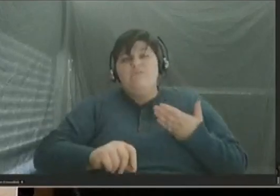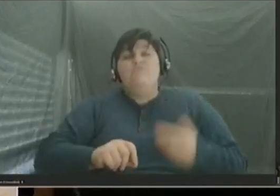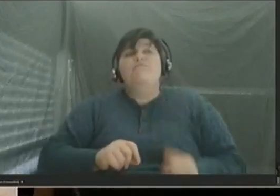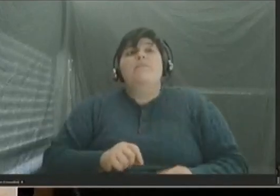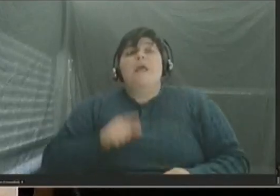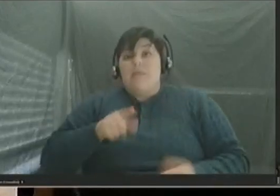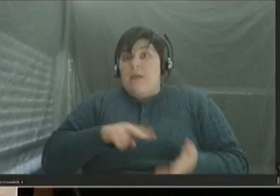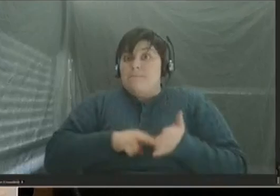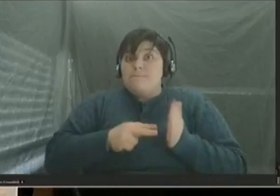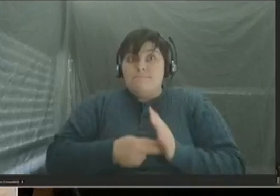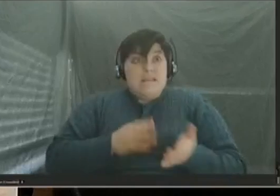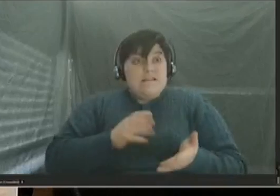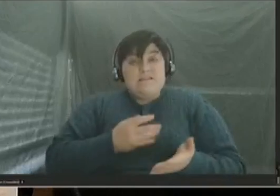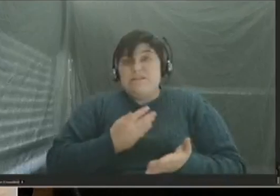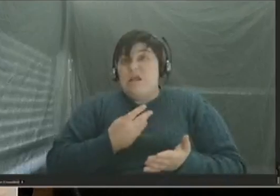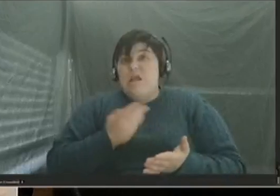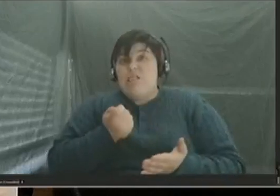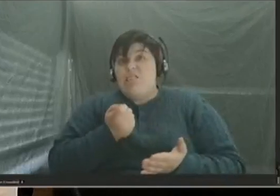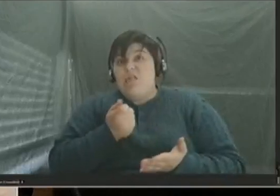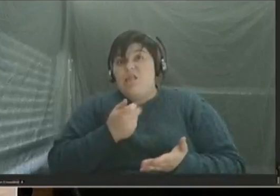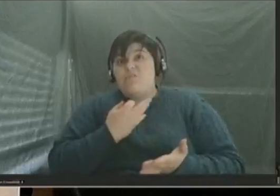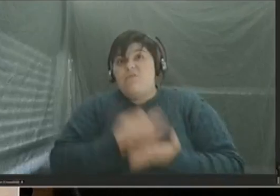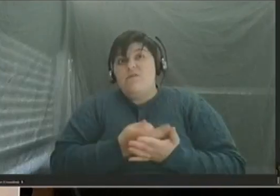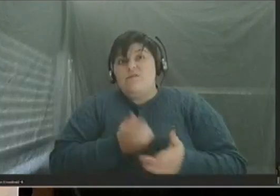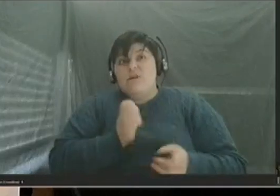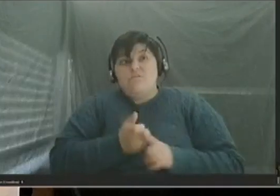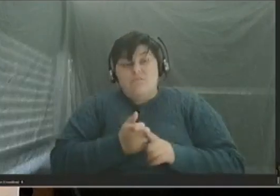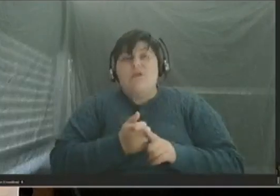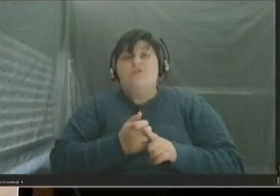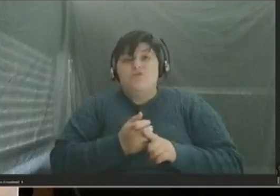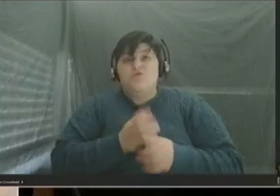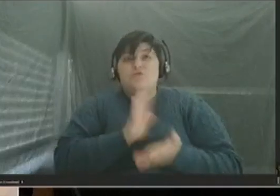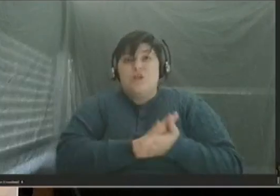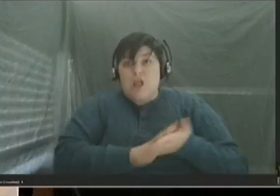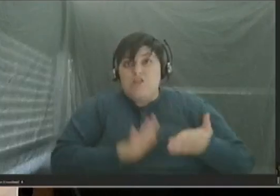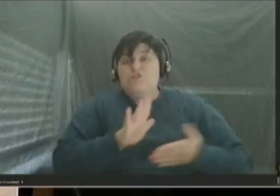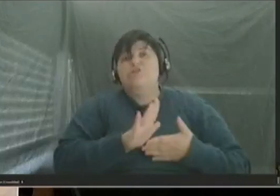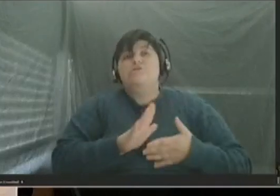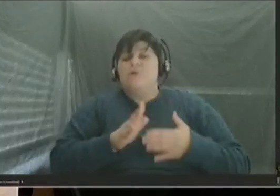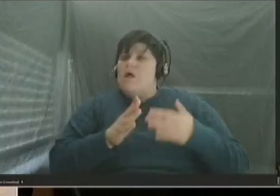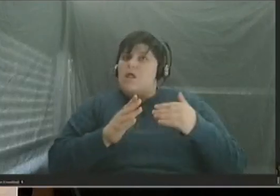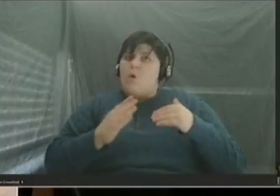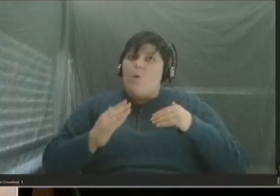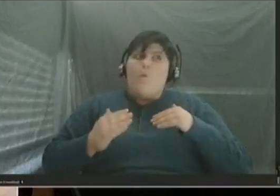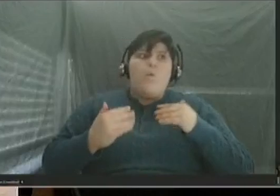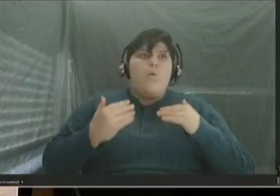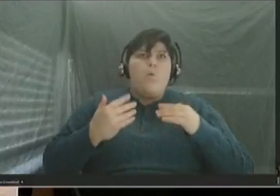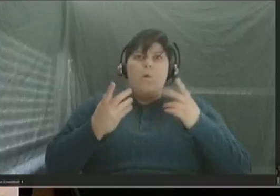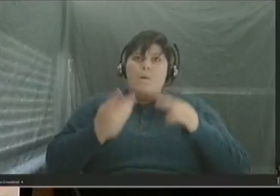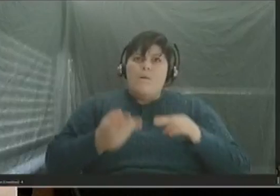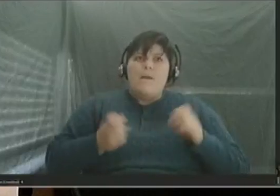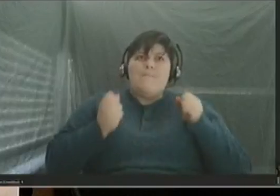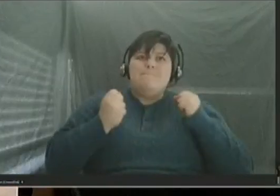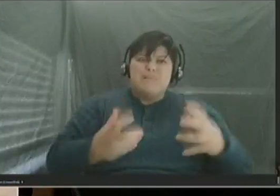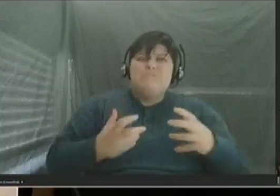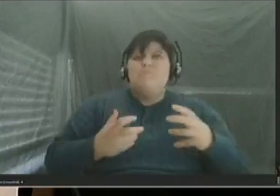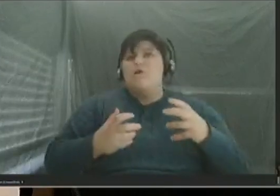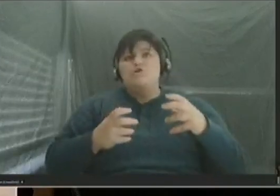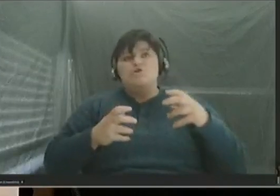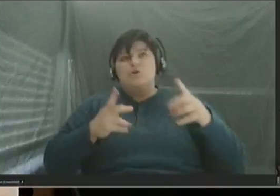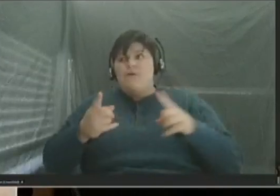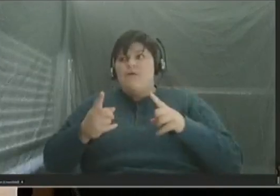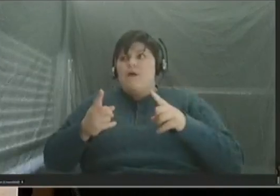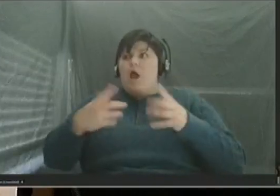means minimal fiscal impact to our institutions while maximizing opportunity for those who've sacrificed